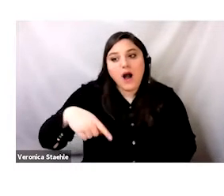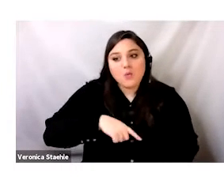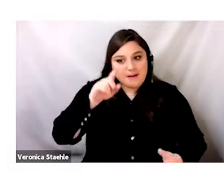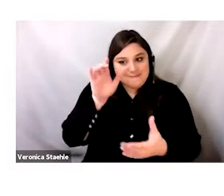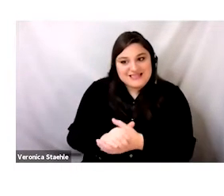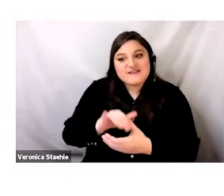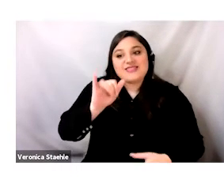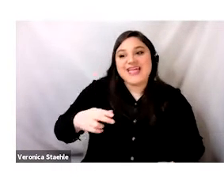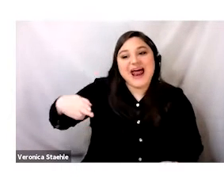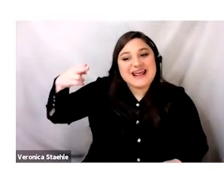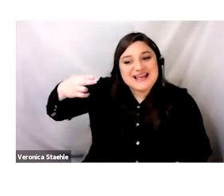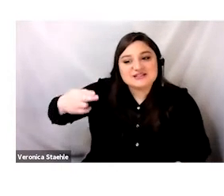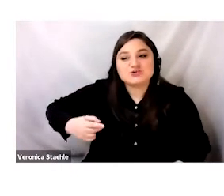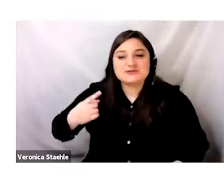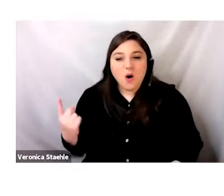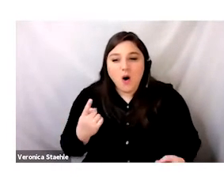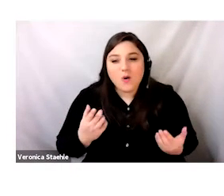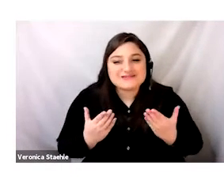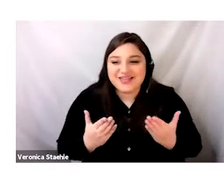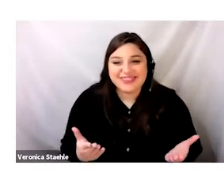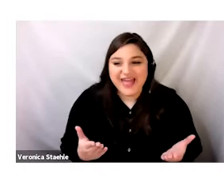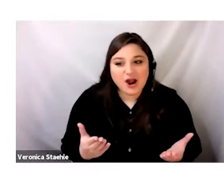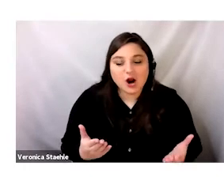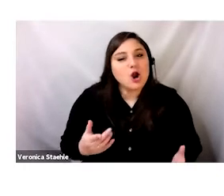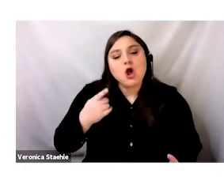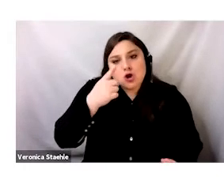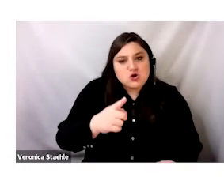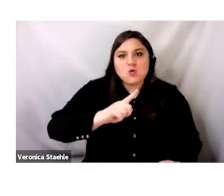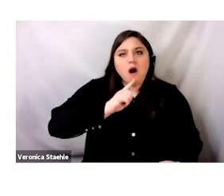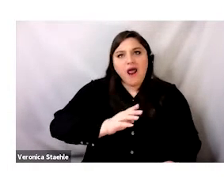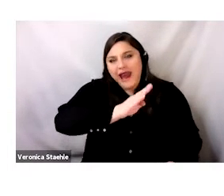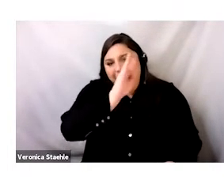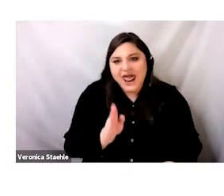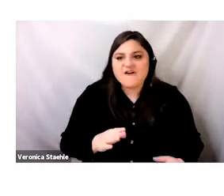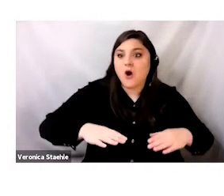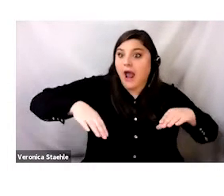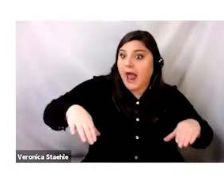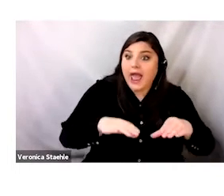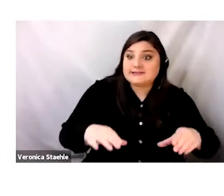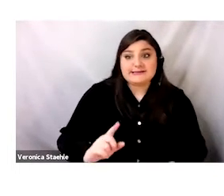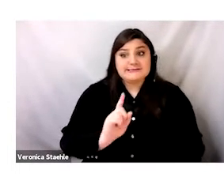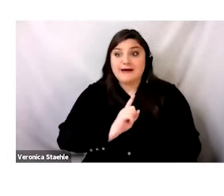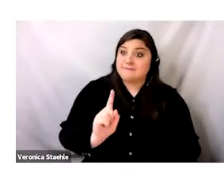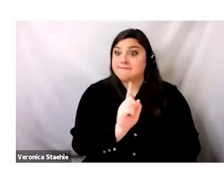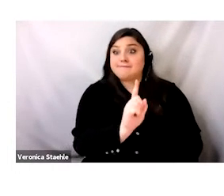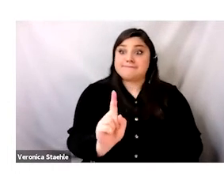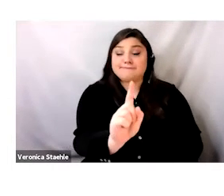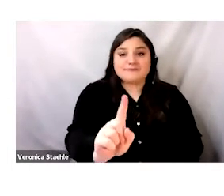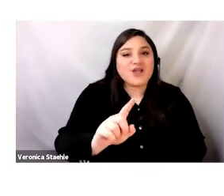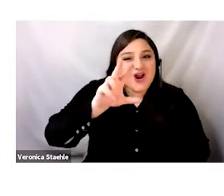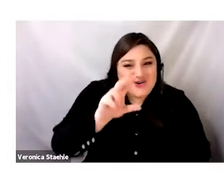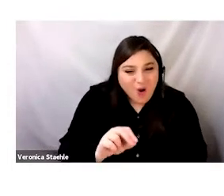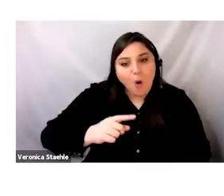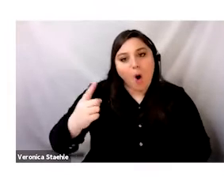and that you are never actually just acting without there being historical context in play. And